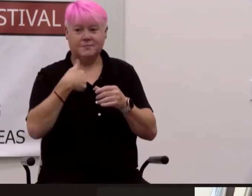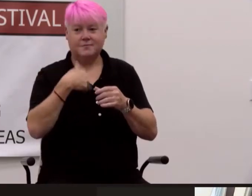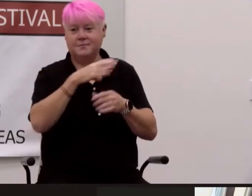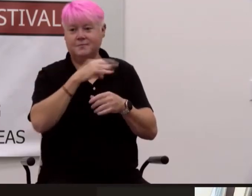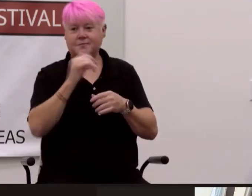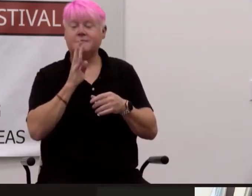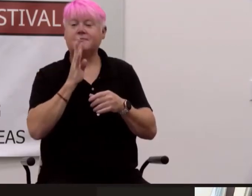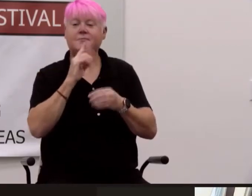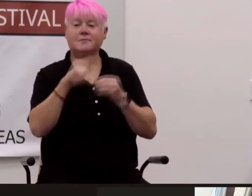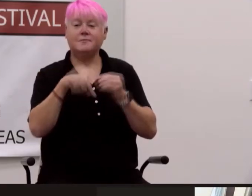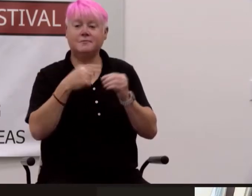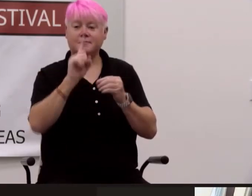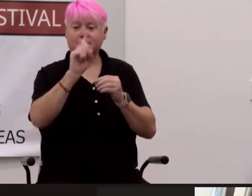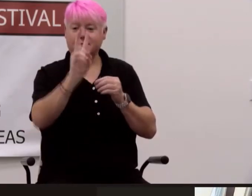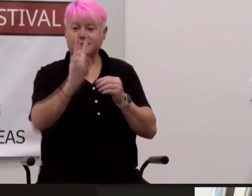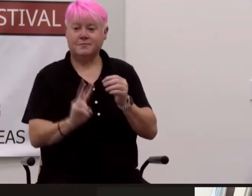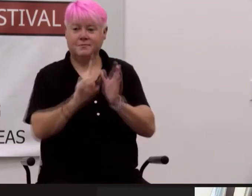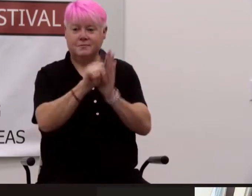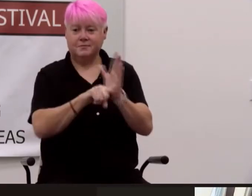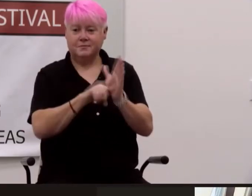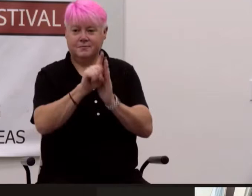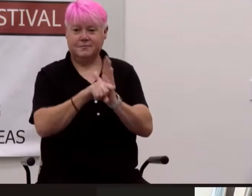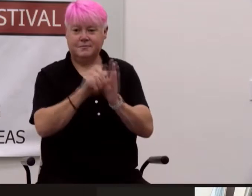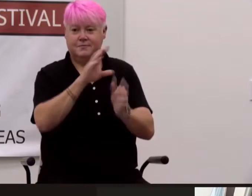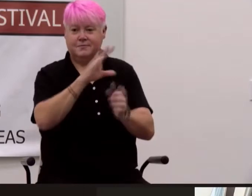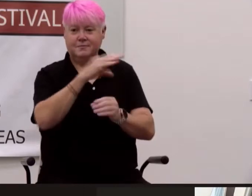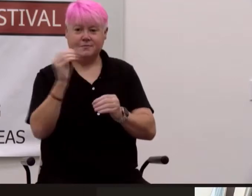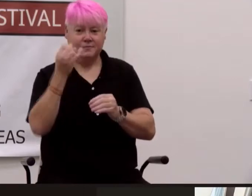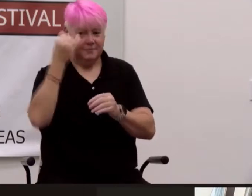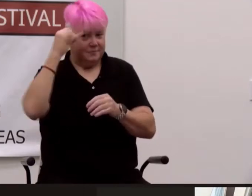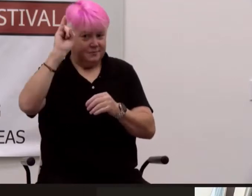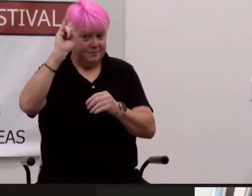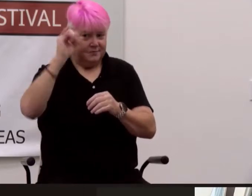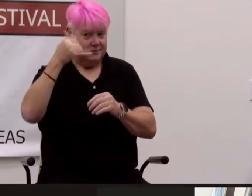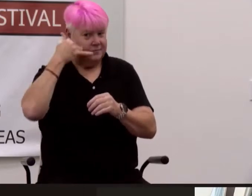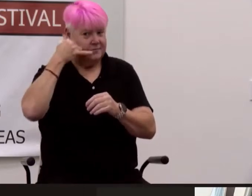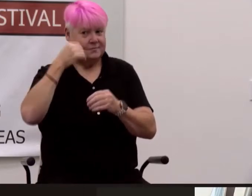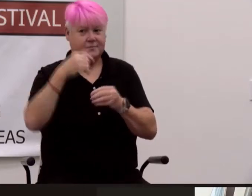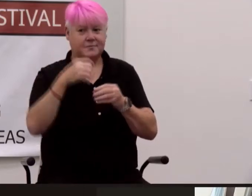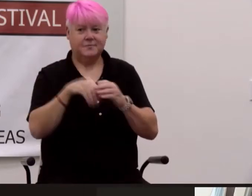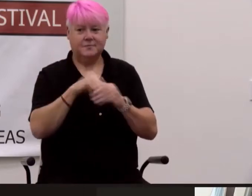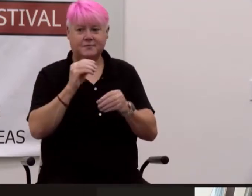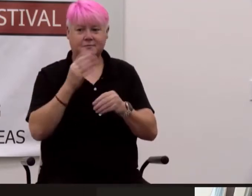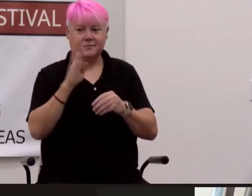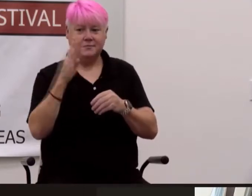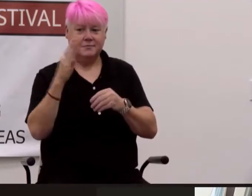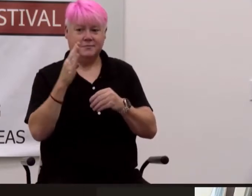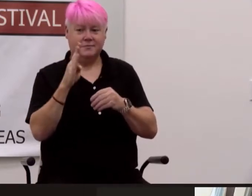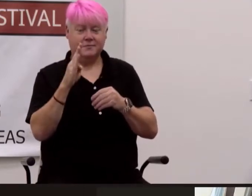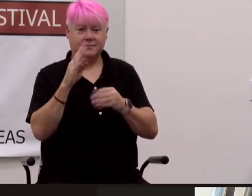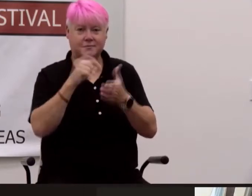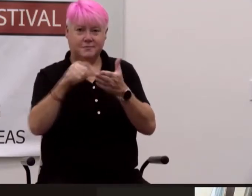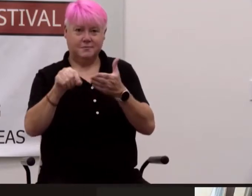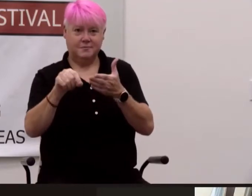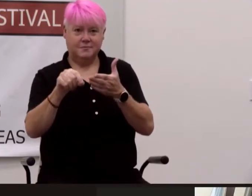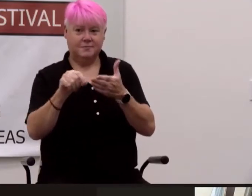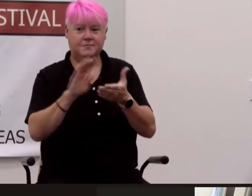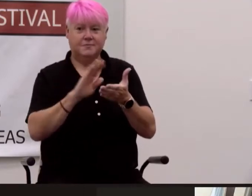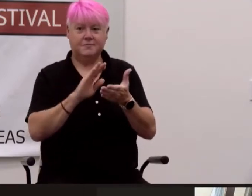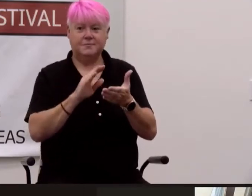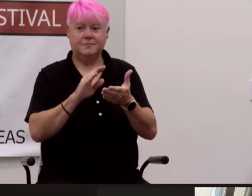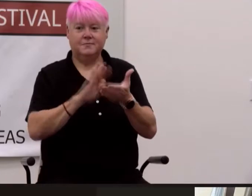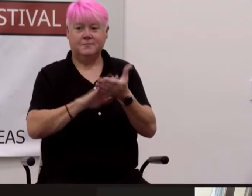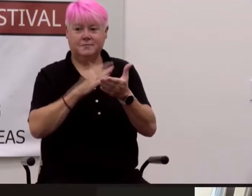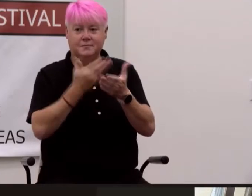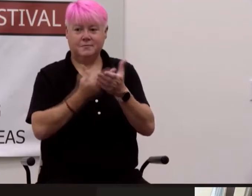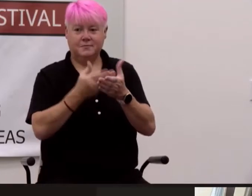talked for about an hour and a half. And his idea, he phoned me out of the blue because he wanted to write a cookbook. He had some recipes,